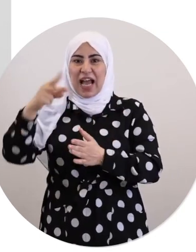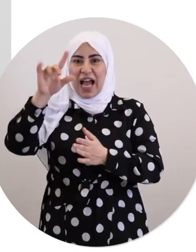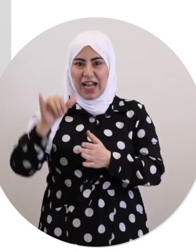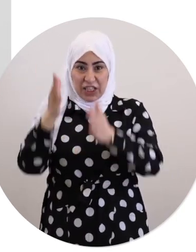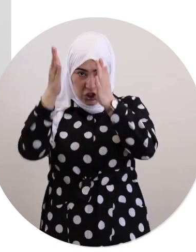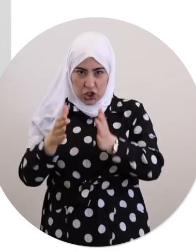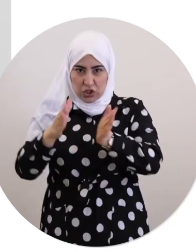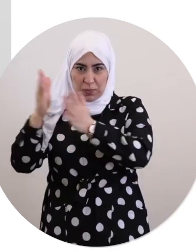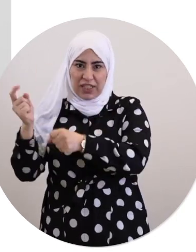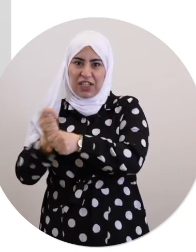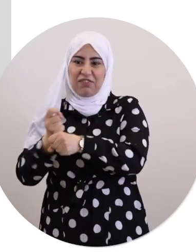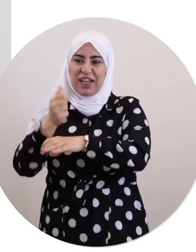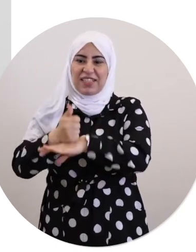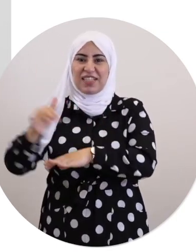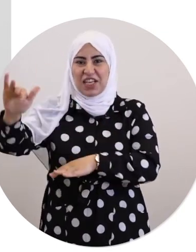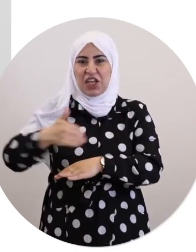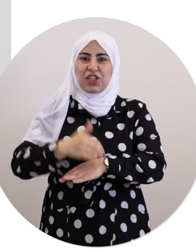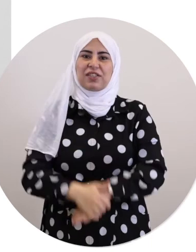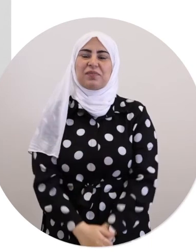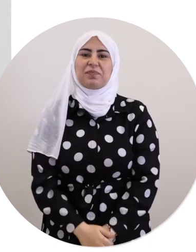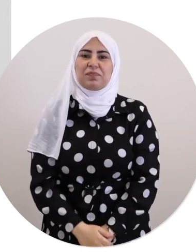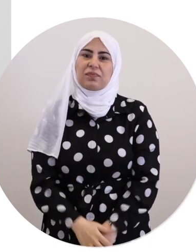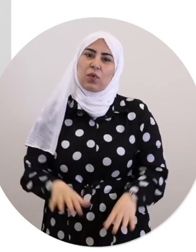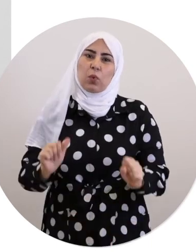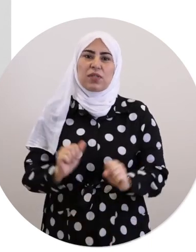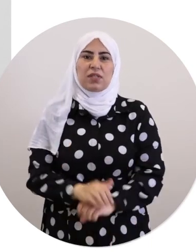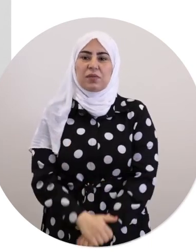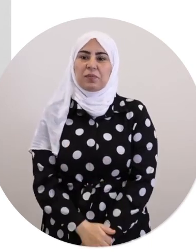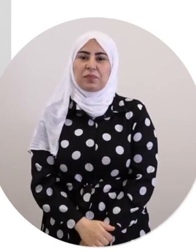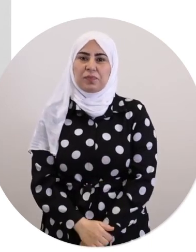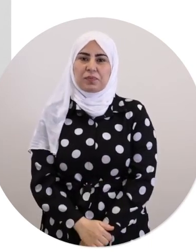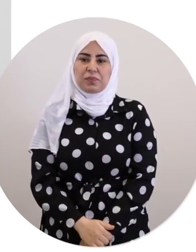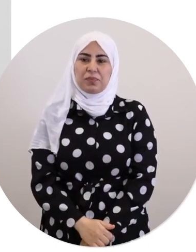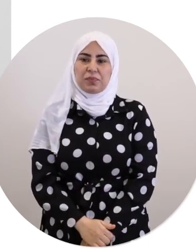if there are any missing details, you add them yourself.